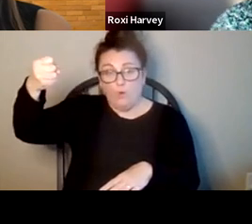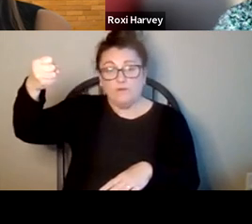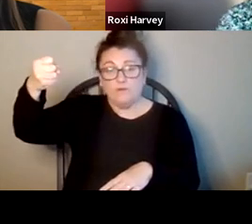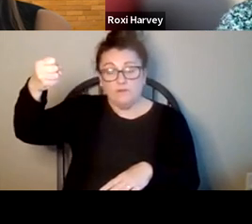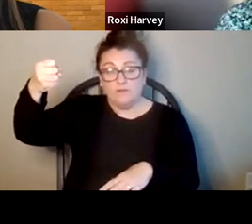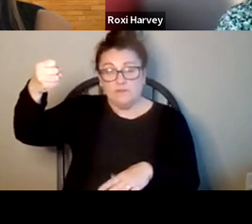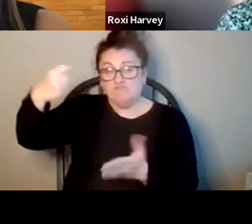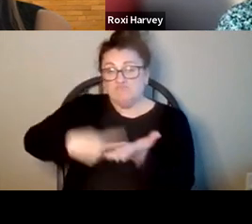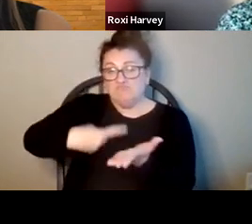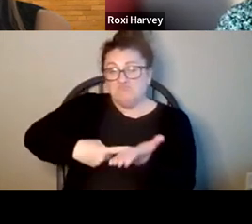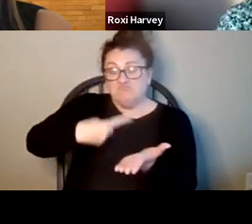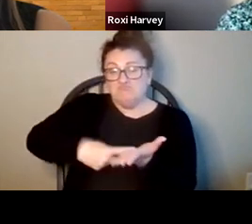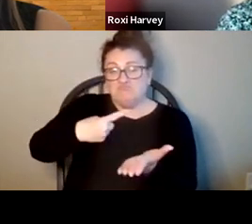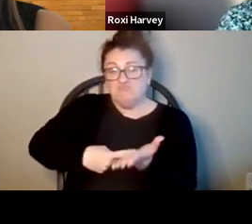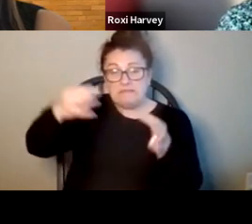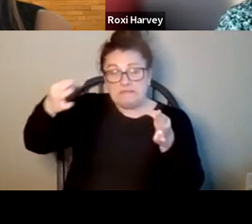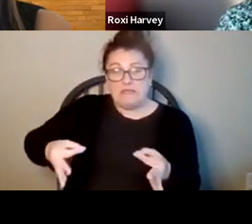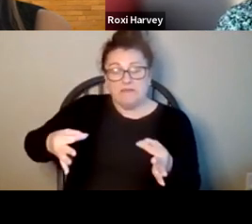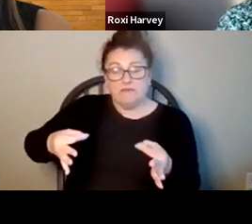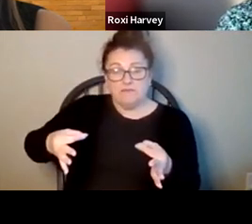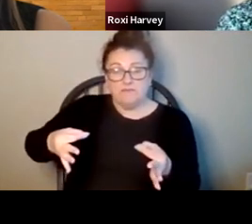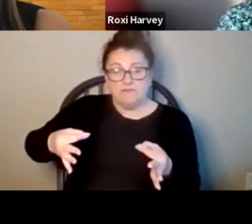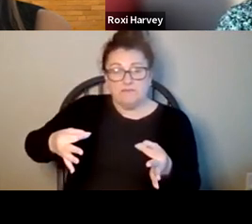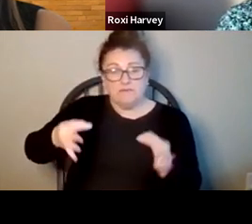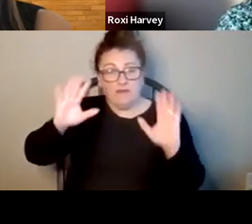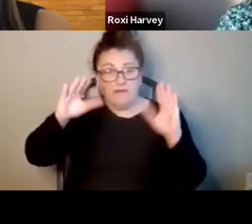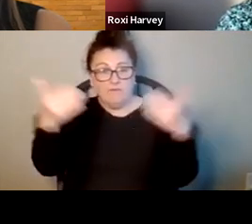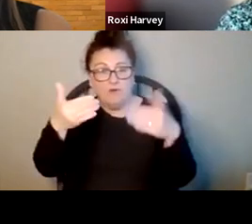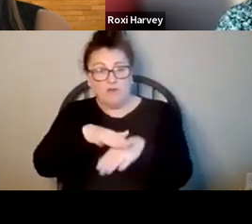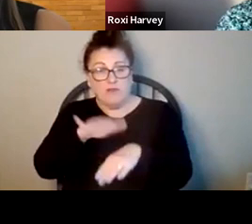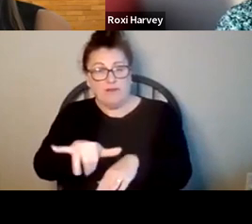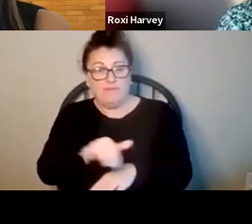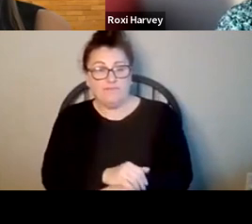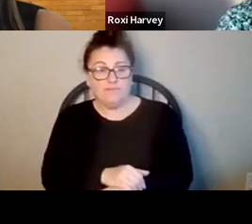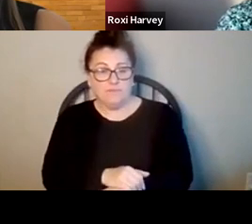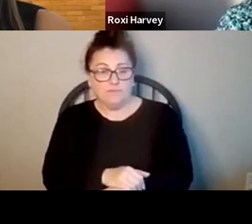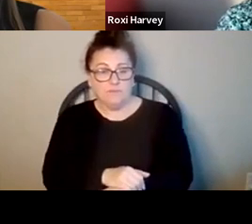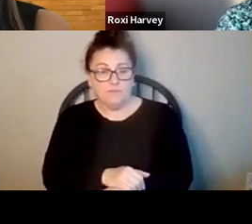can do, and we can come back and see if we can focus on that particular piece.